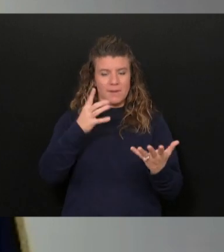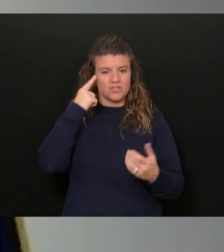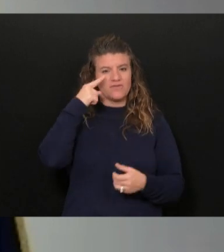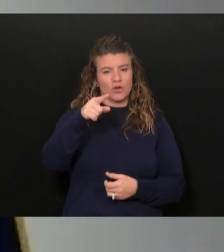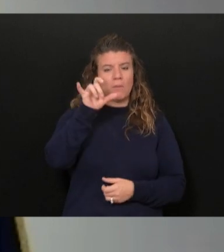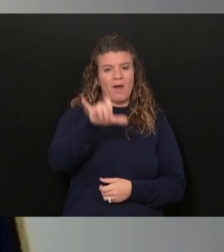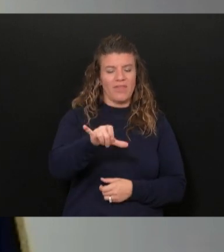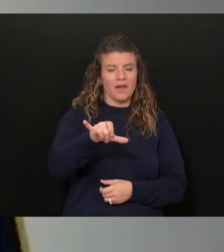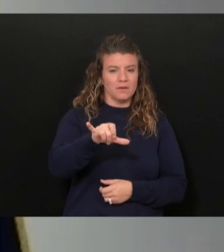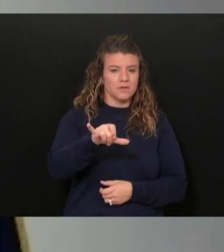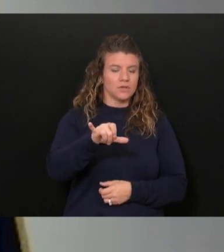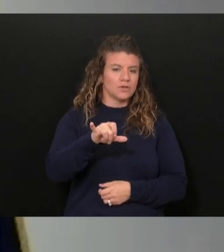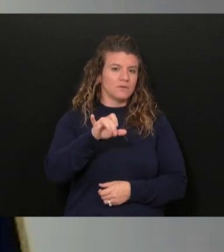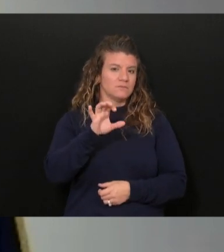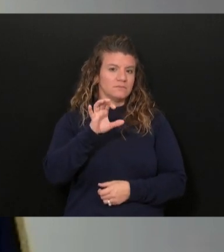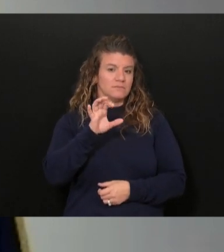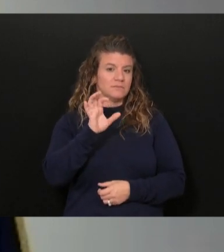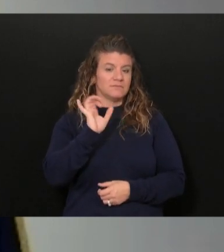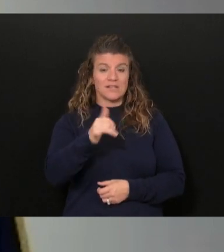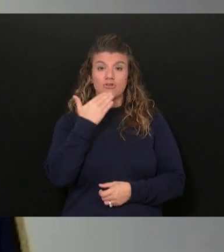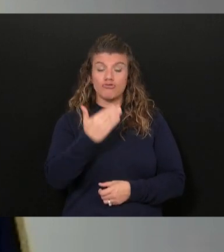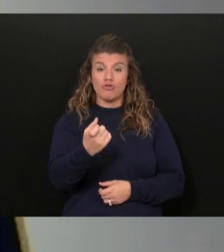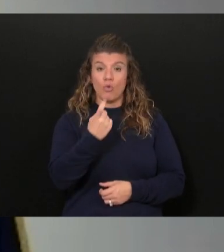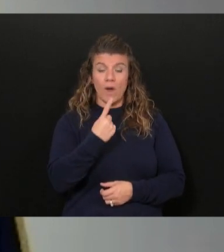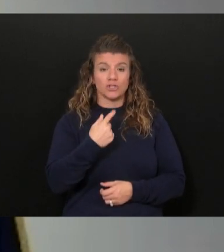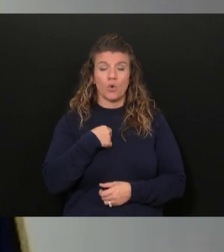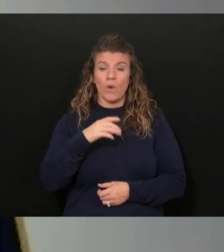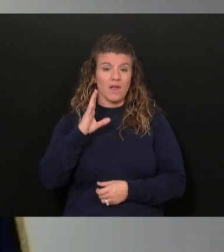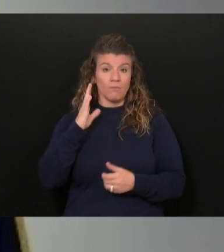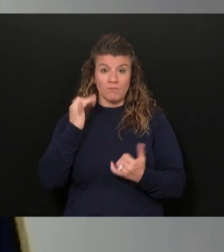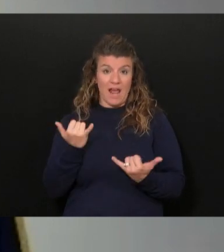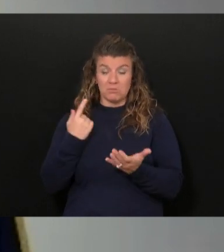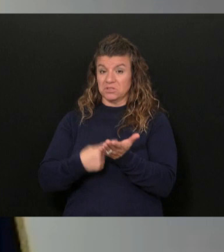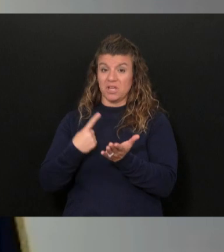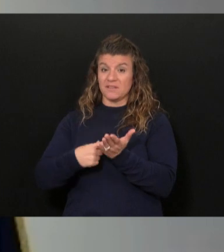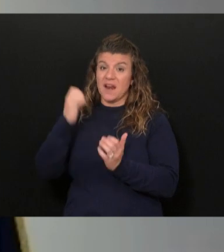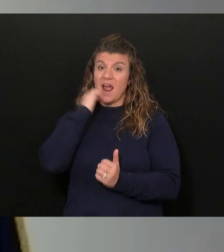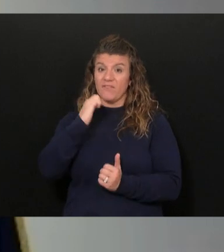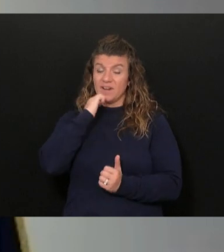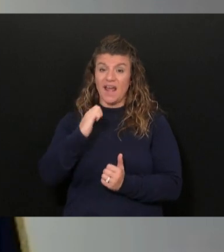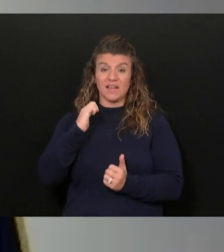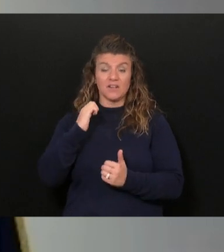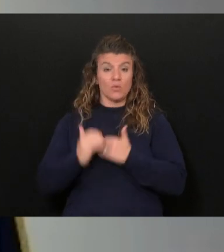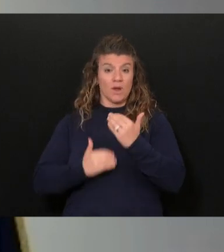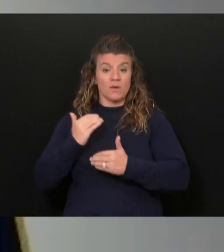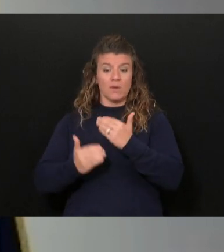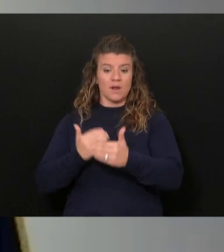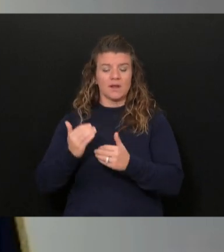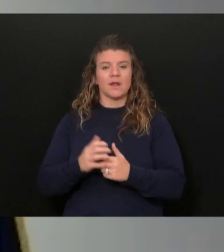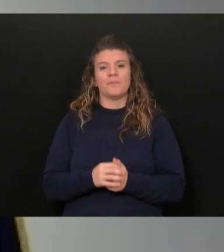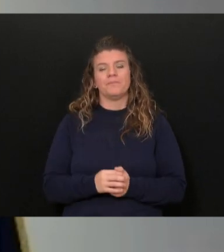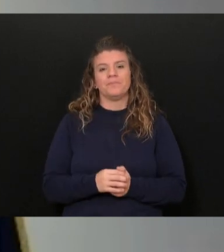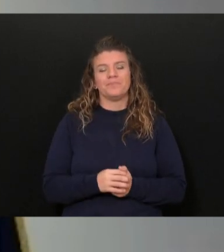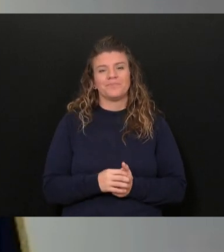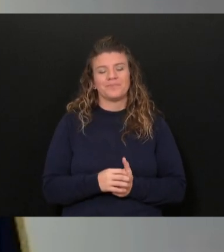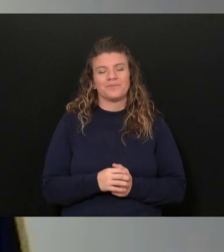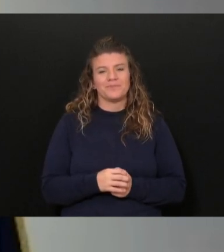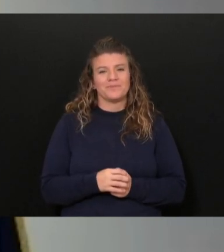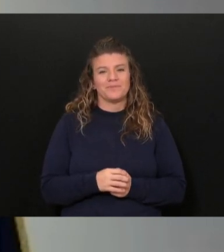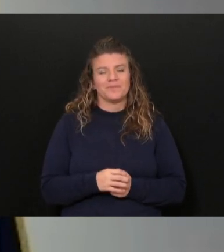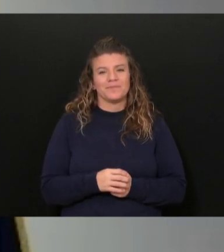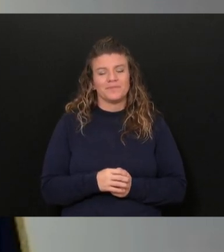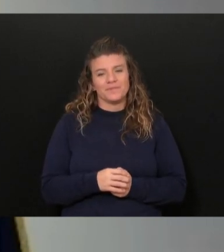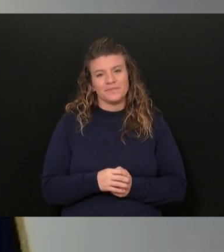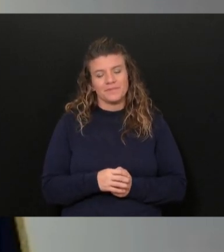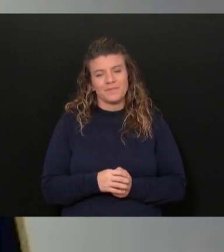on that. So that's a good question, Kenny, and we've been discussing that every day for the past week or so. Let me just for 1 second, if I